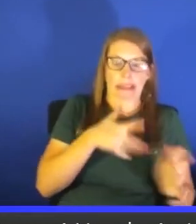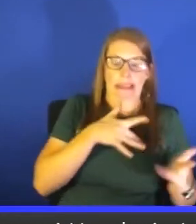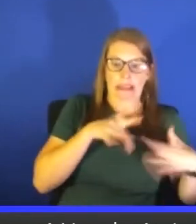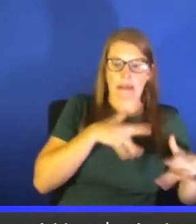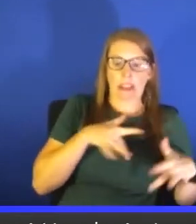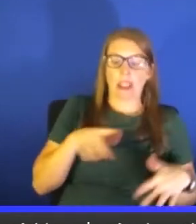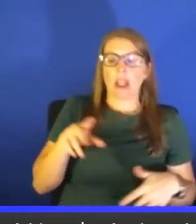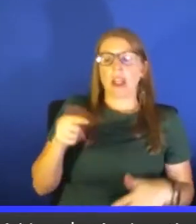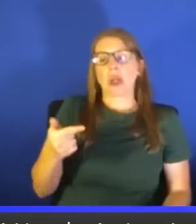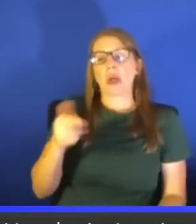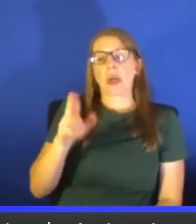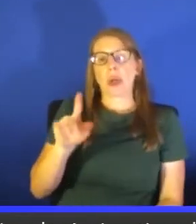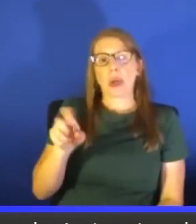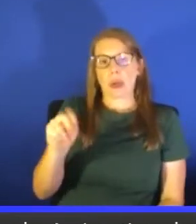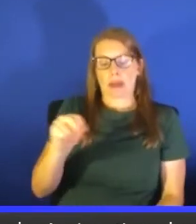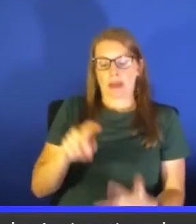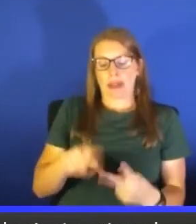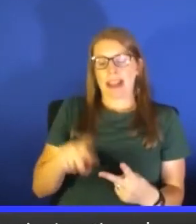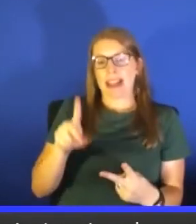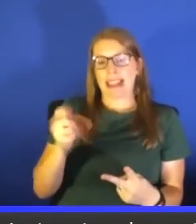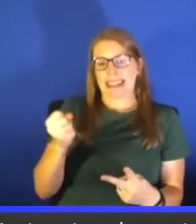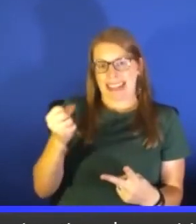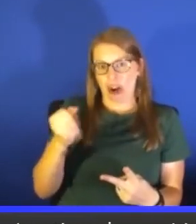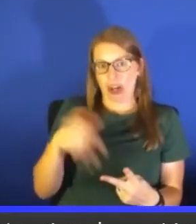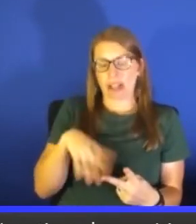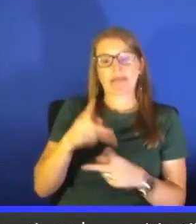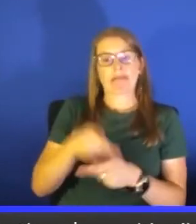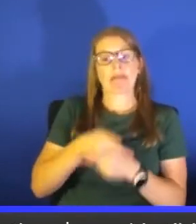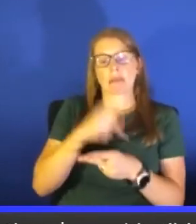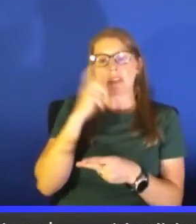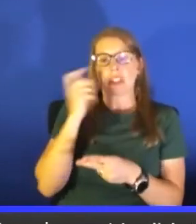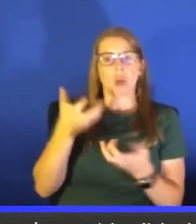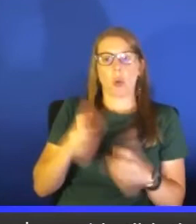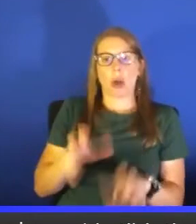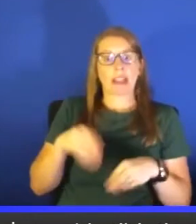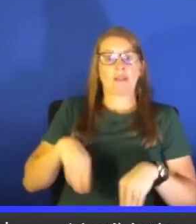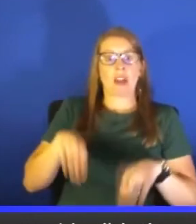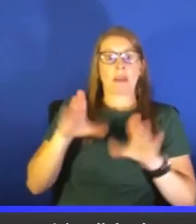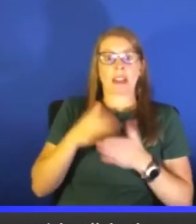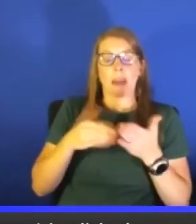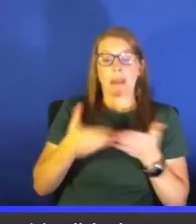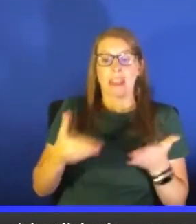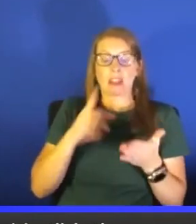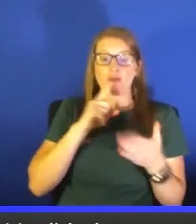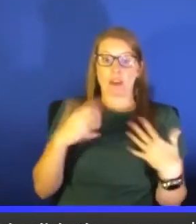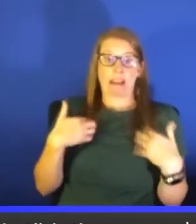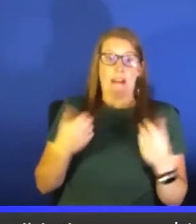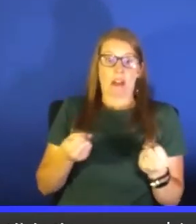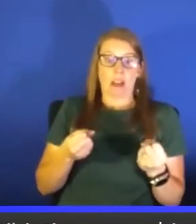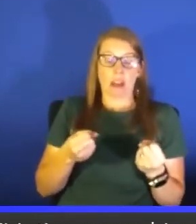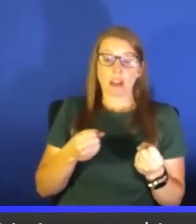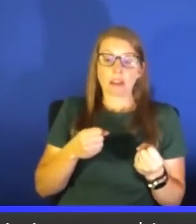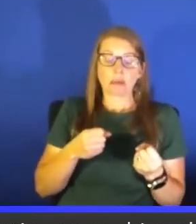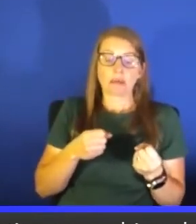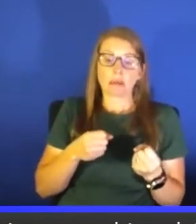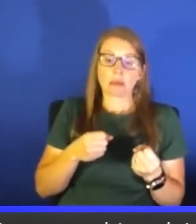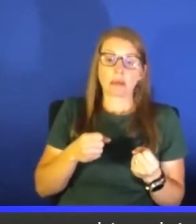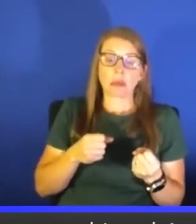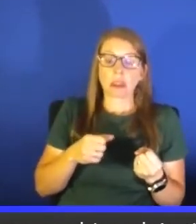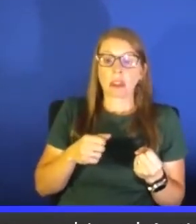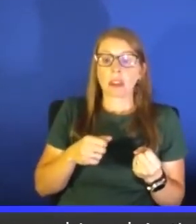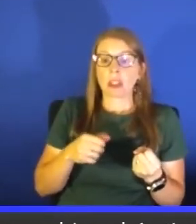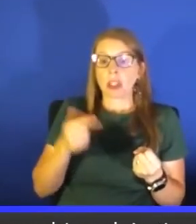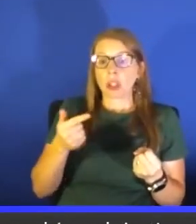dairy. I think you have to always take it with a little caution, though, because you don't want to give up some things that are very healthy, in your diet. Gluten,